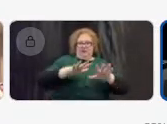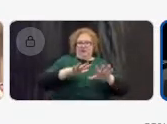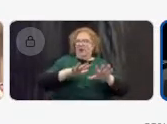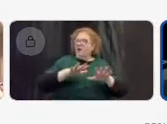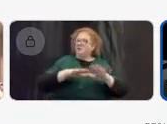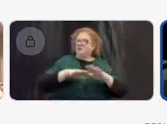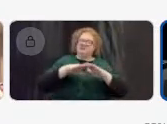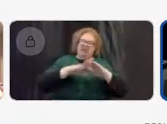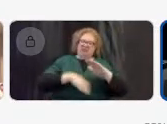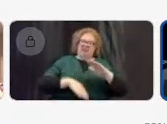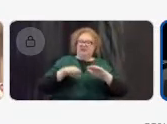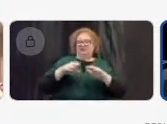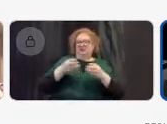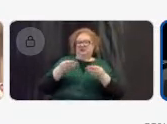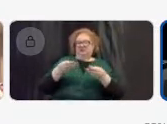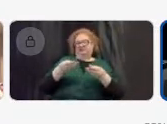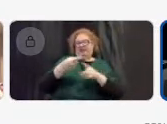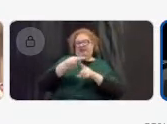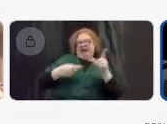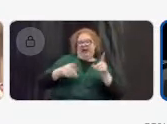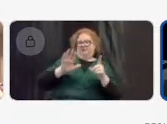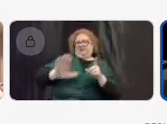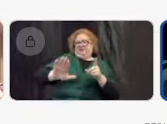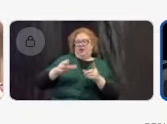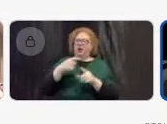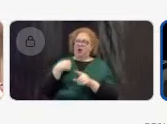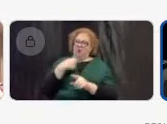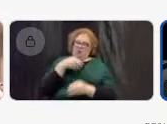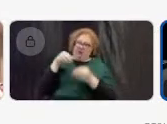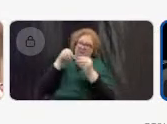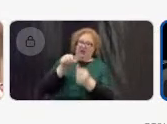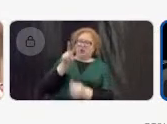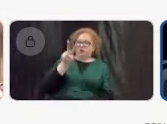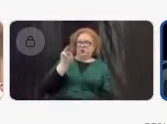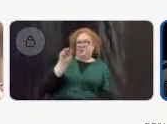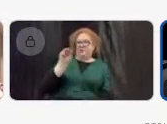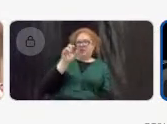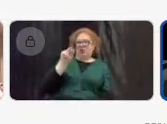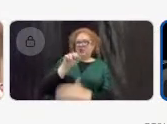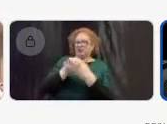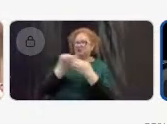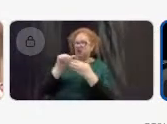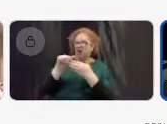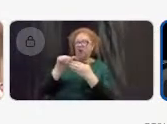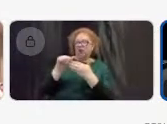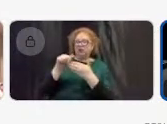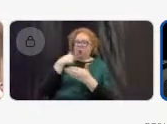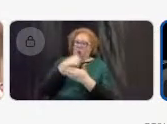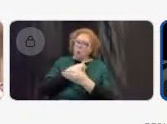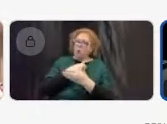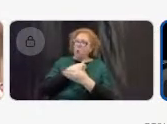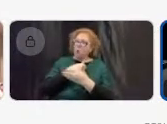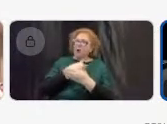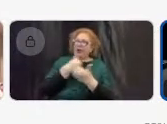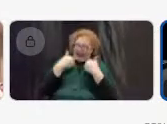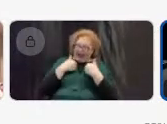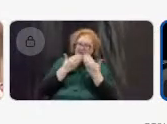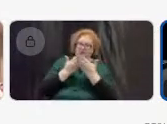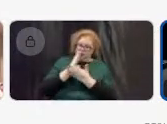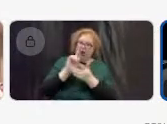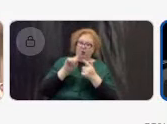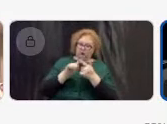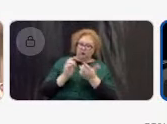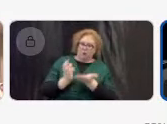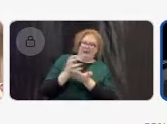sewer line. And we still have a bond loan on that line. So it's great that the city